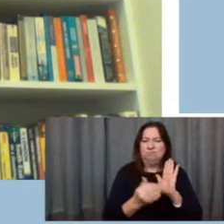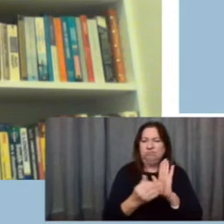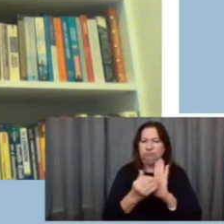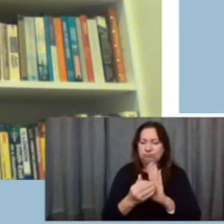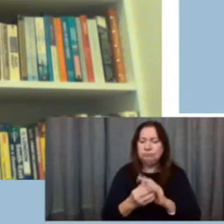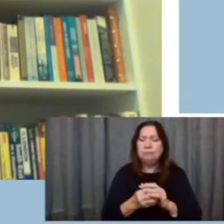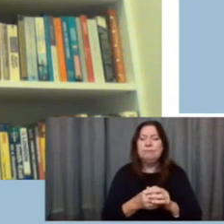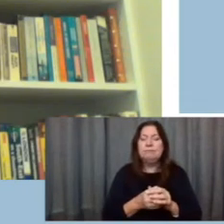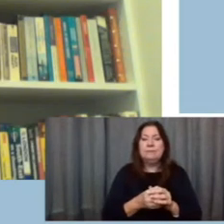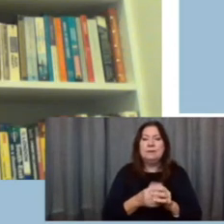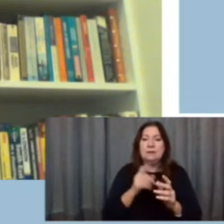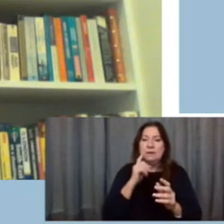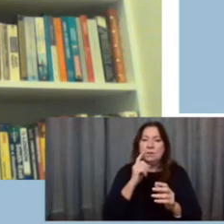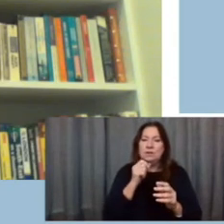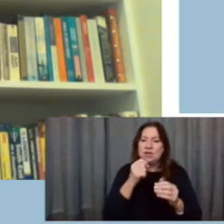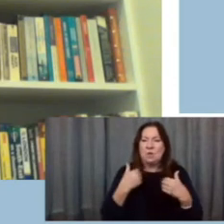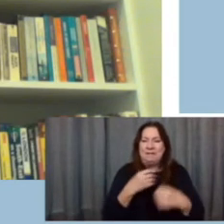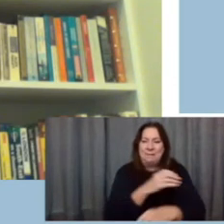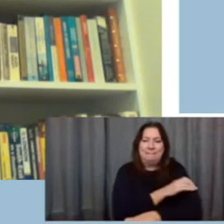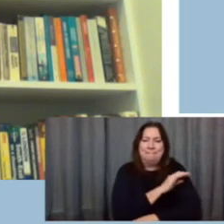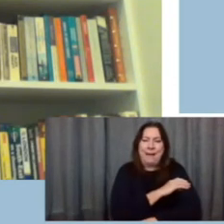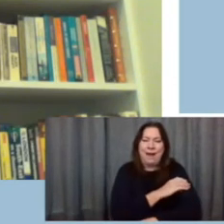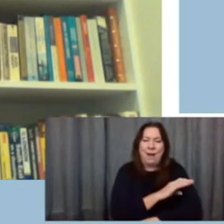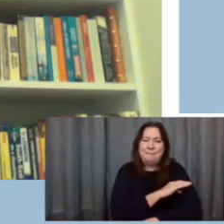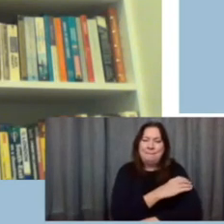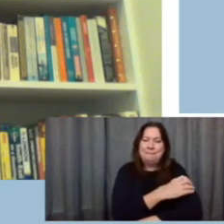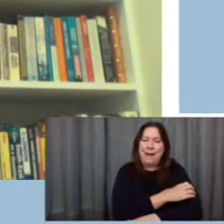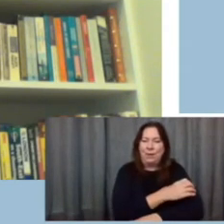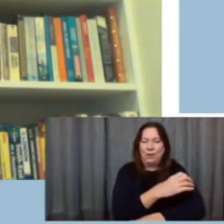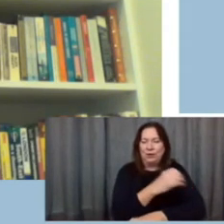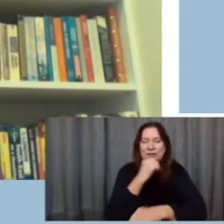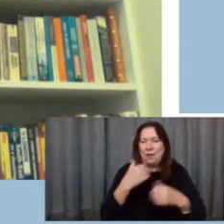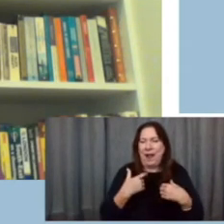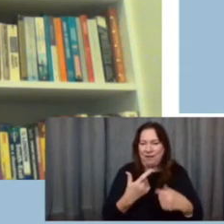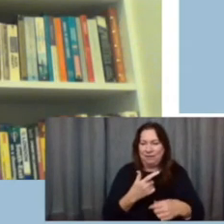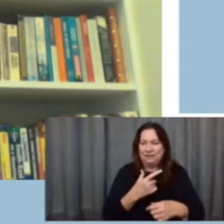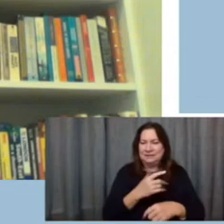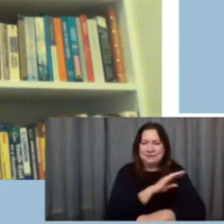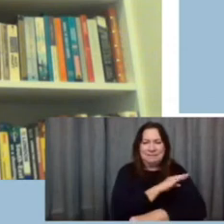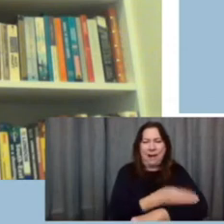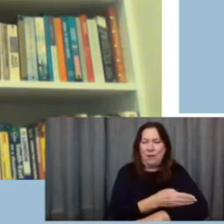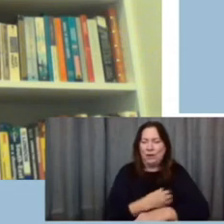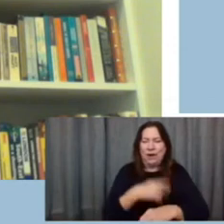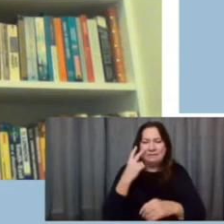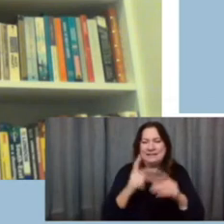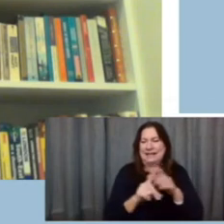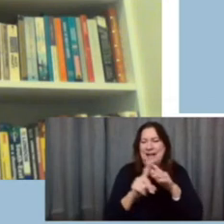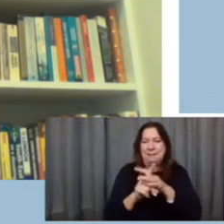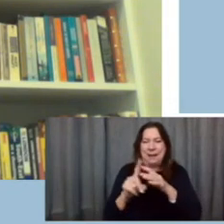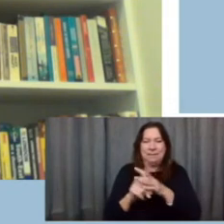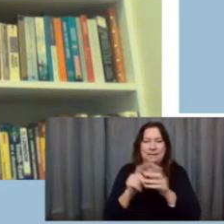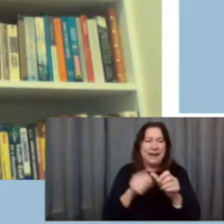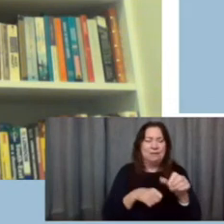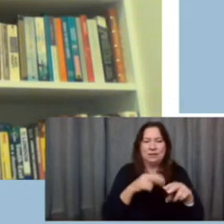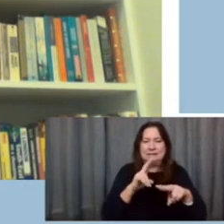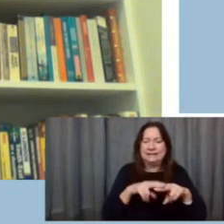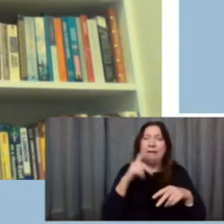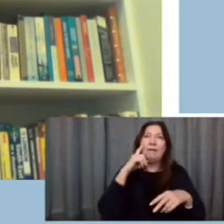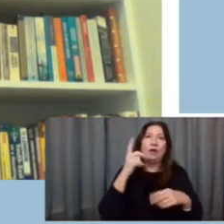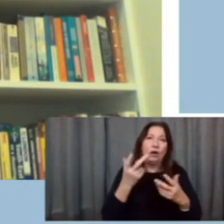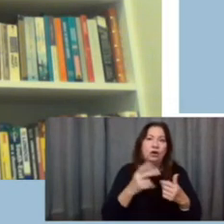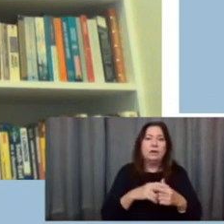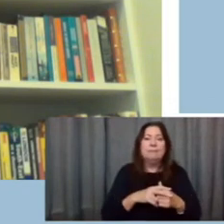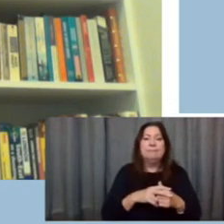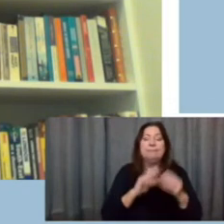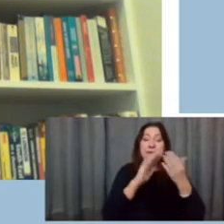sense of powerlessness that I have seen kind of come up for all of us at every single seat. I've heard it from